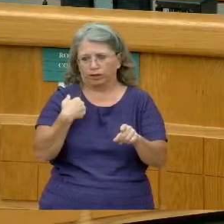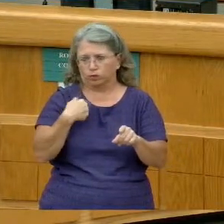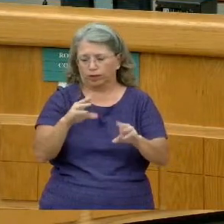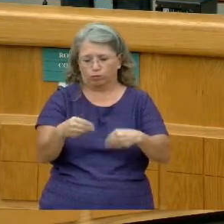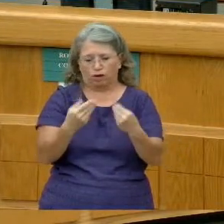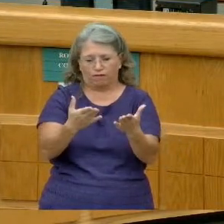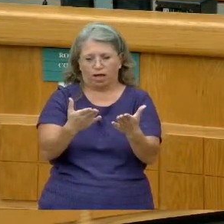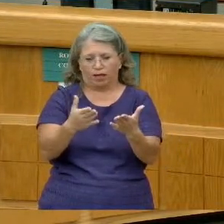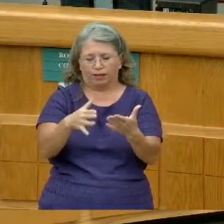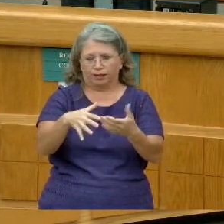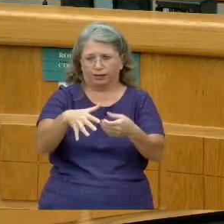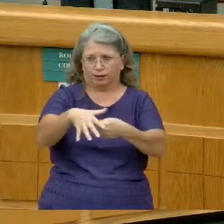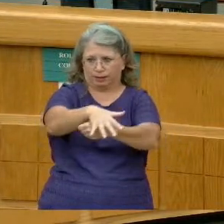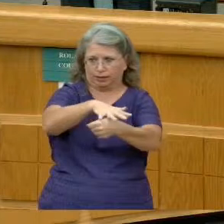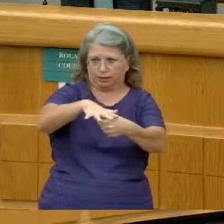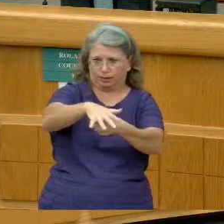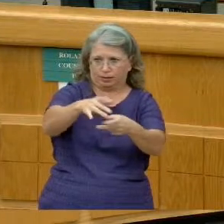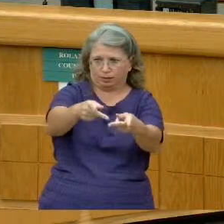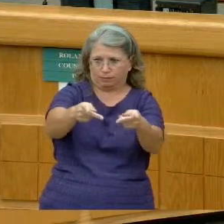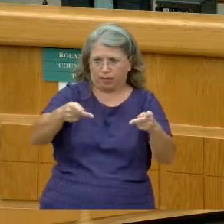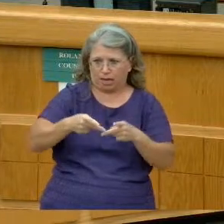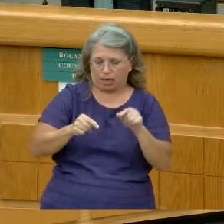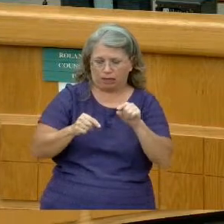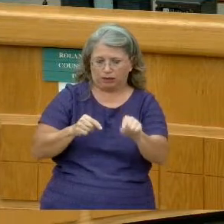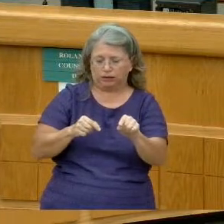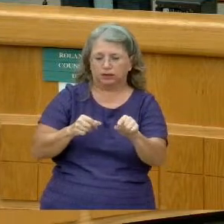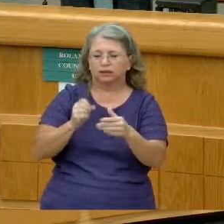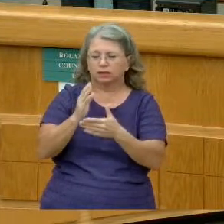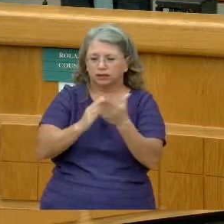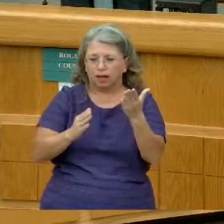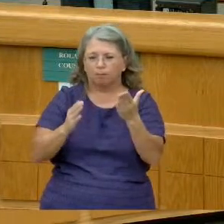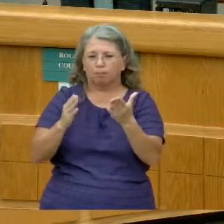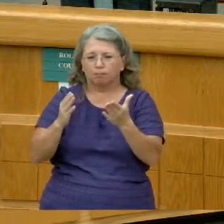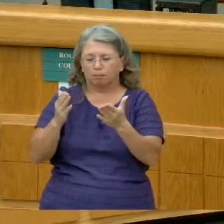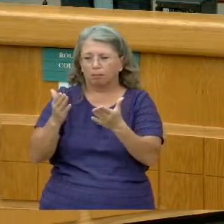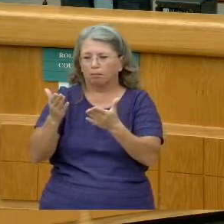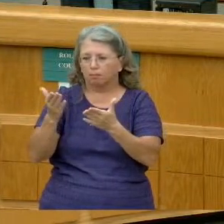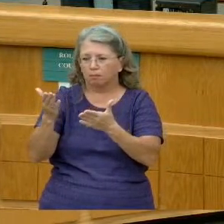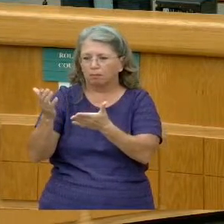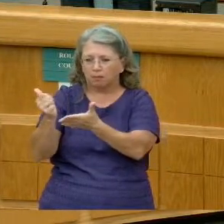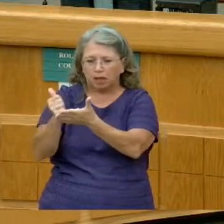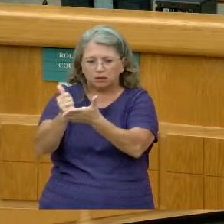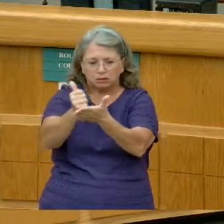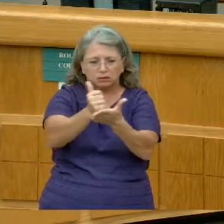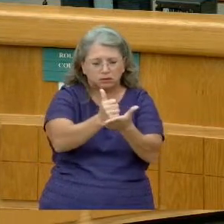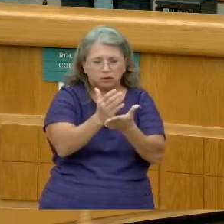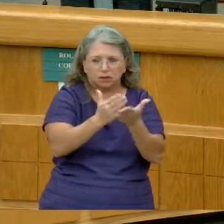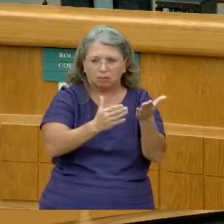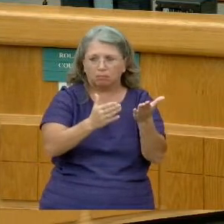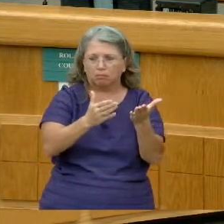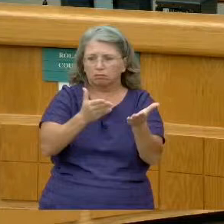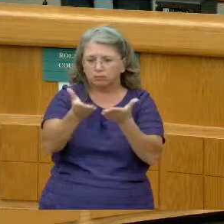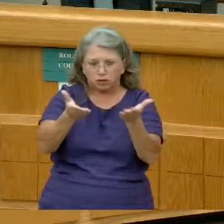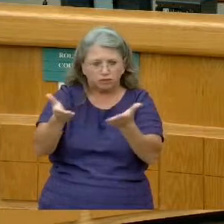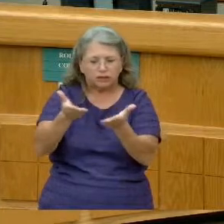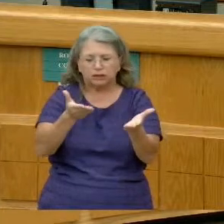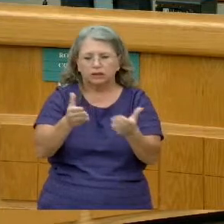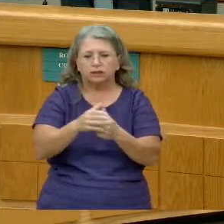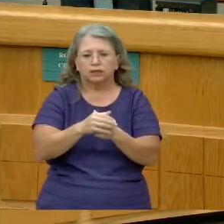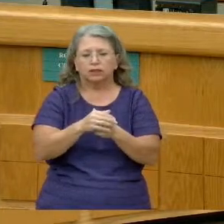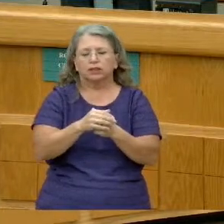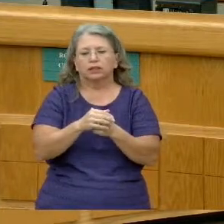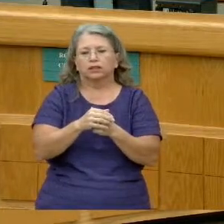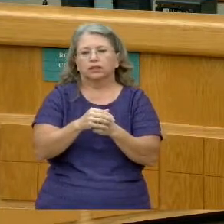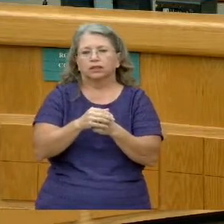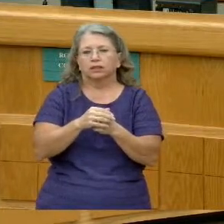some of the logistics, and when I can figure out how to,